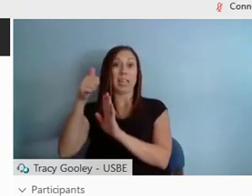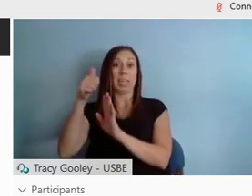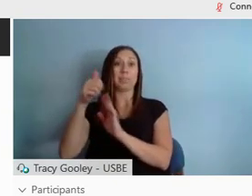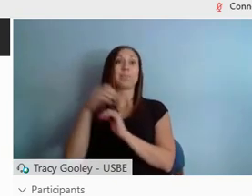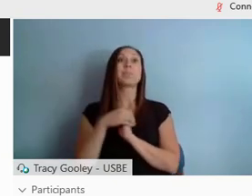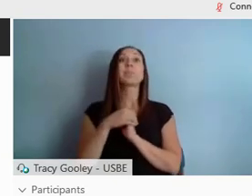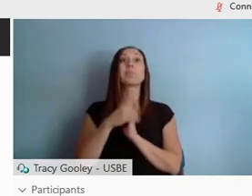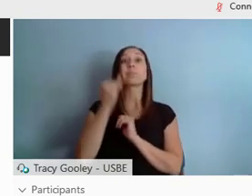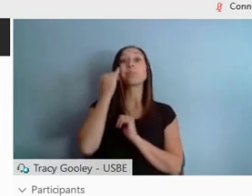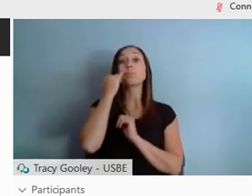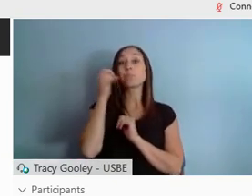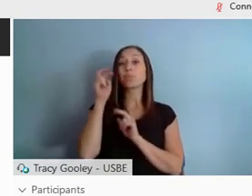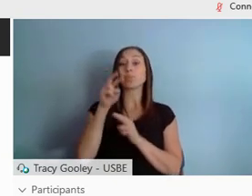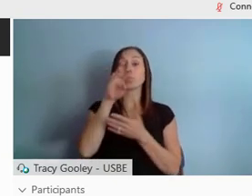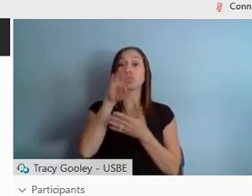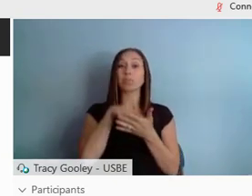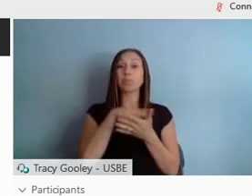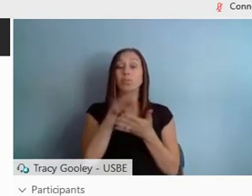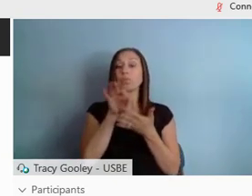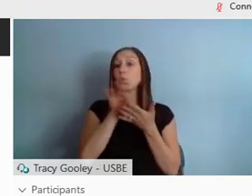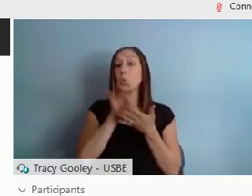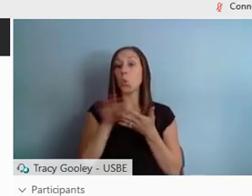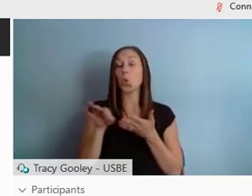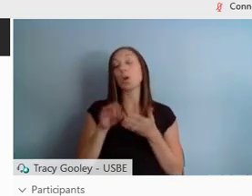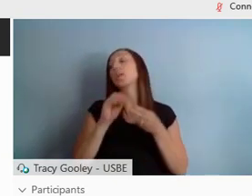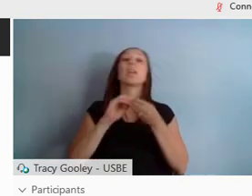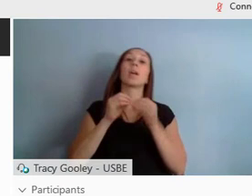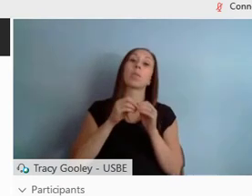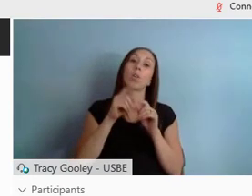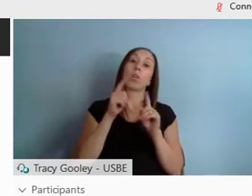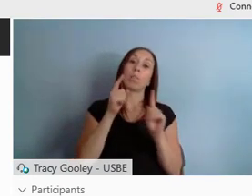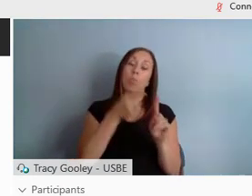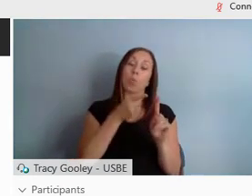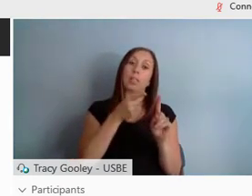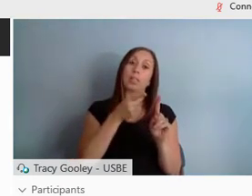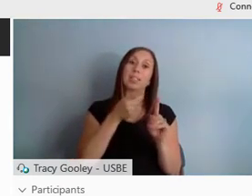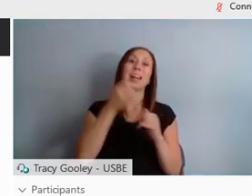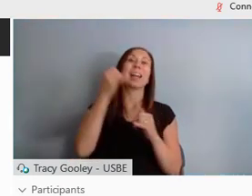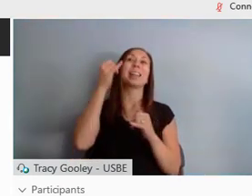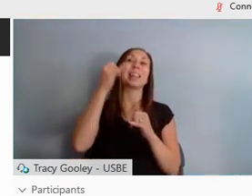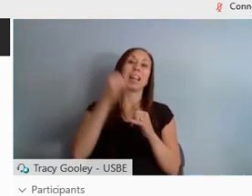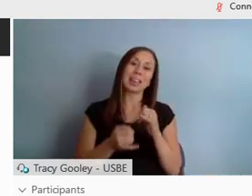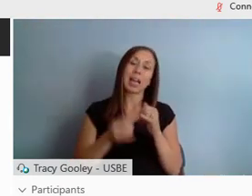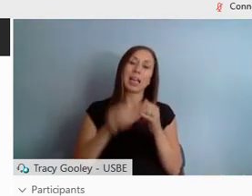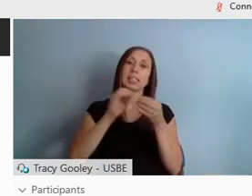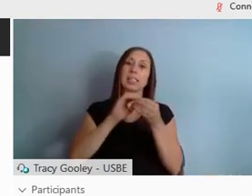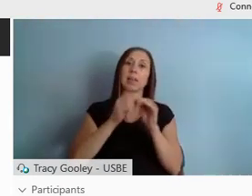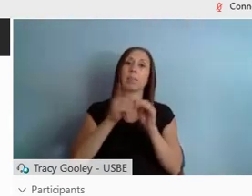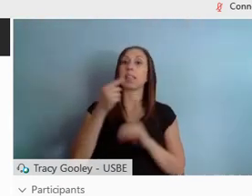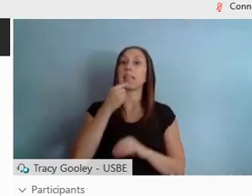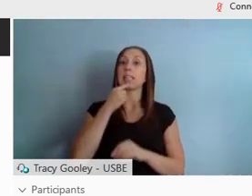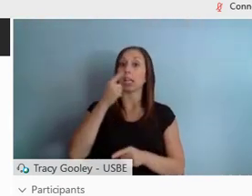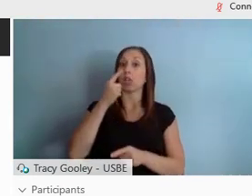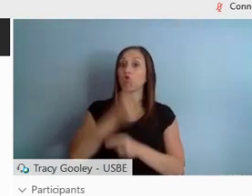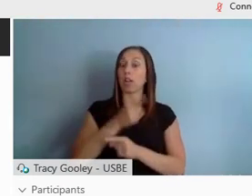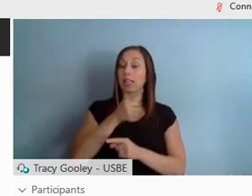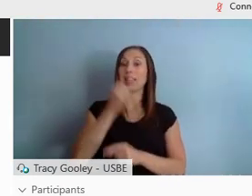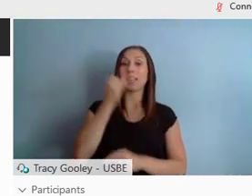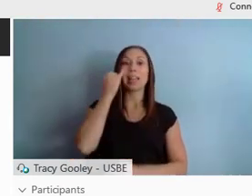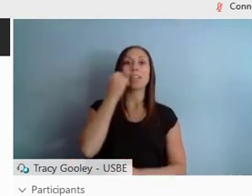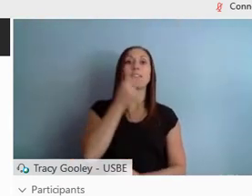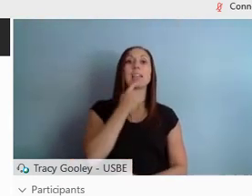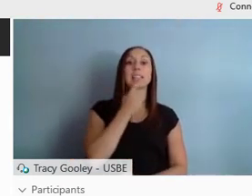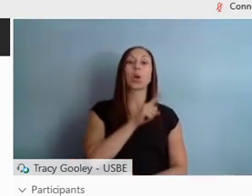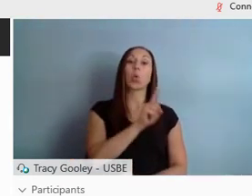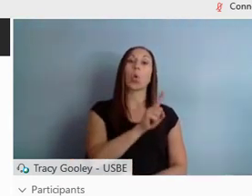look at the scoring for this one, the number of points that the student gets is the last number they said correctly. So if they